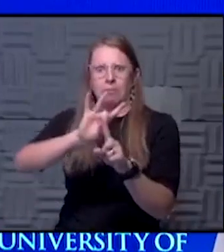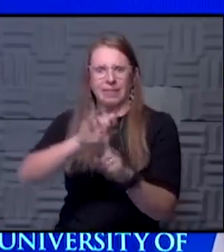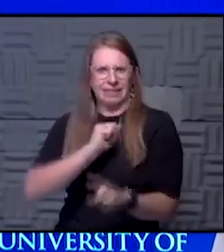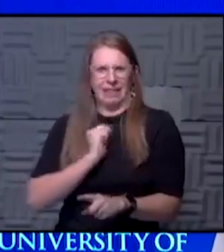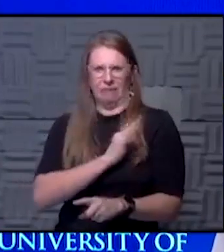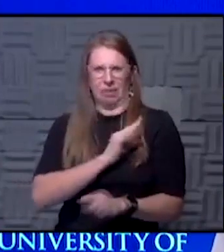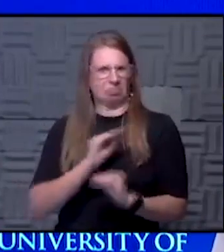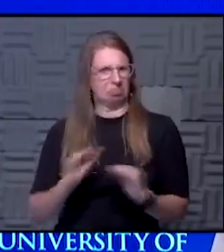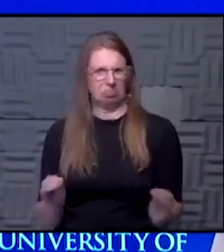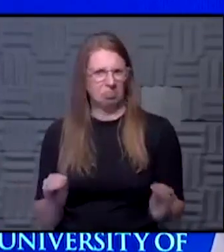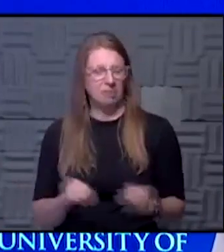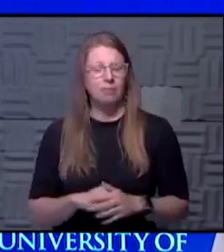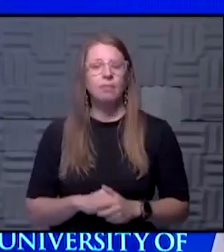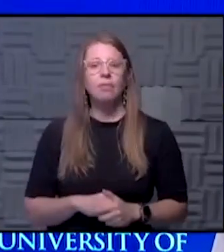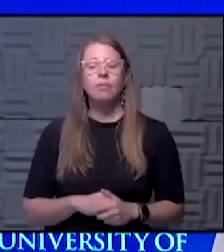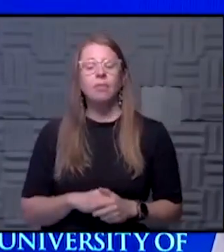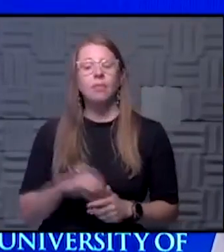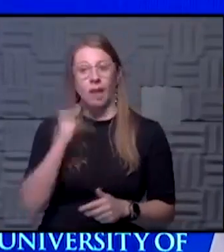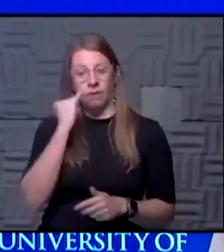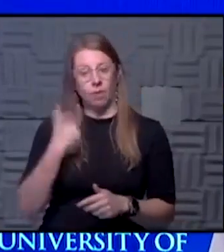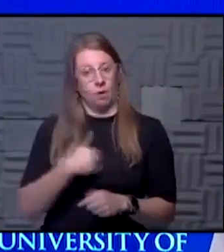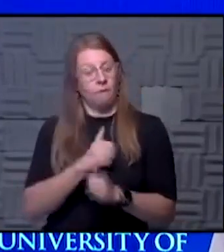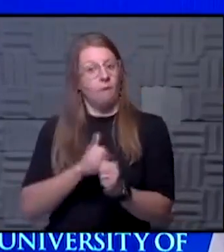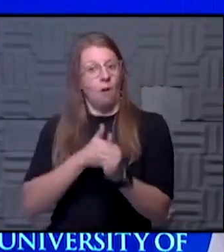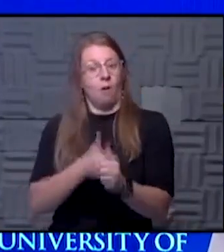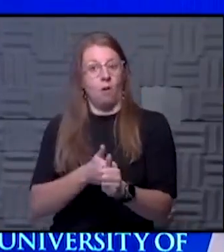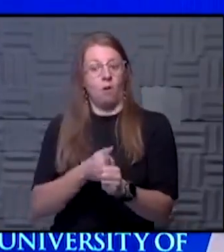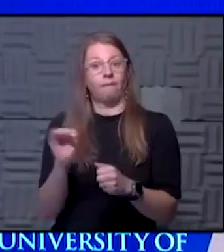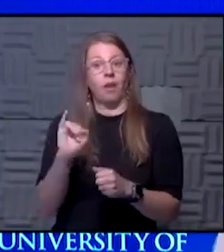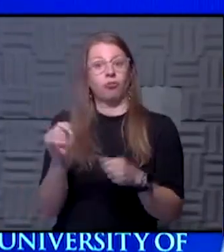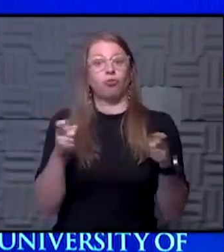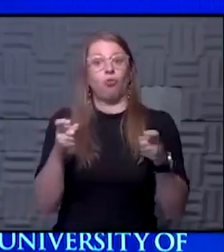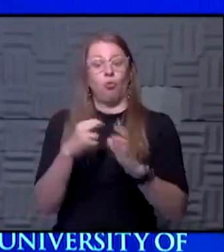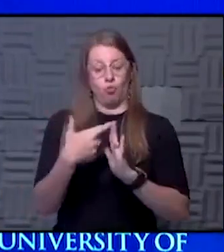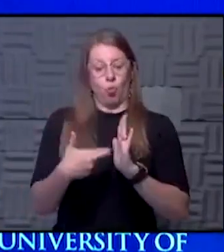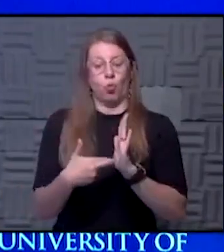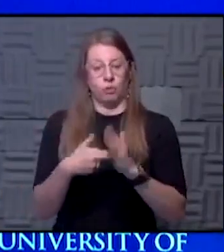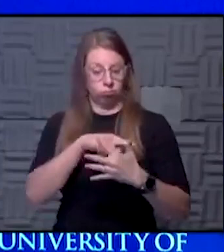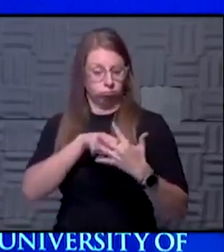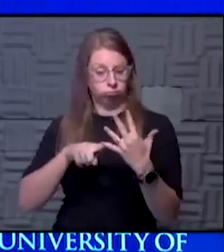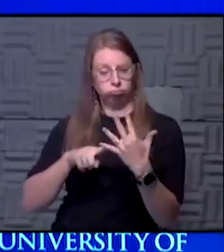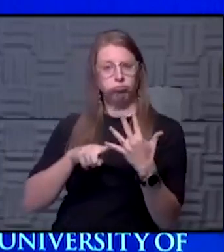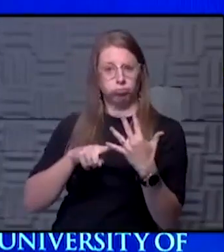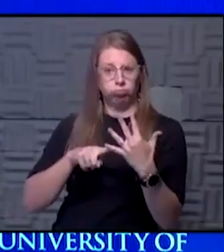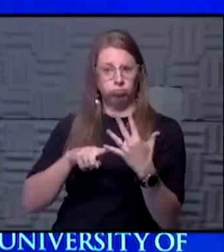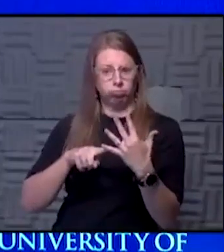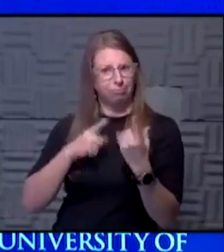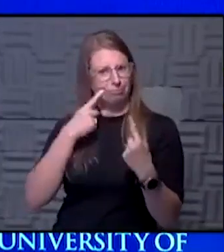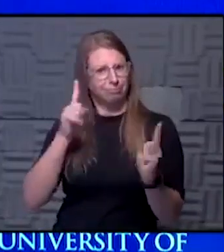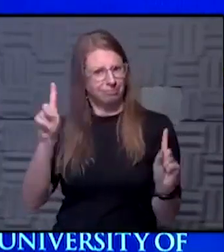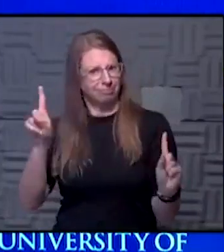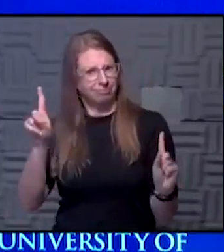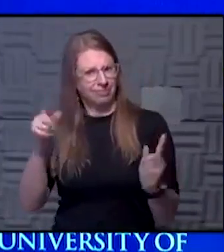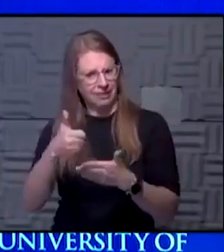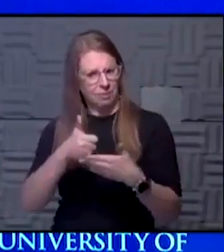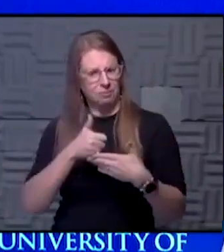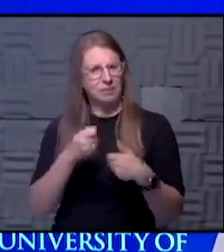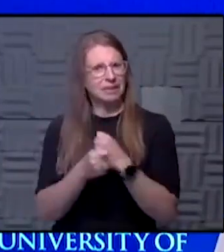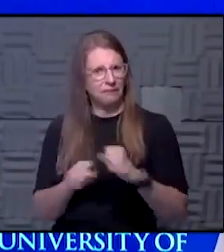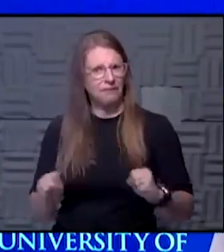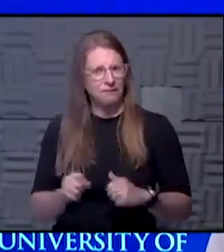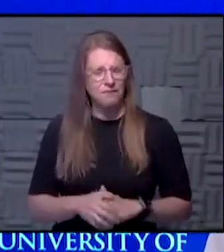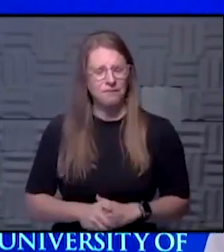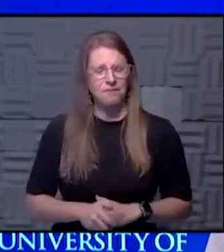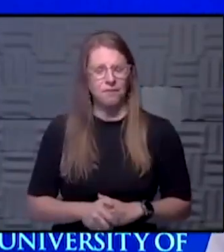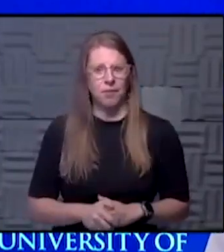so we know that if we do follow the rules of infection control, that actually those rules do work and they do help keep us safe.